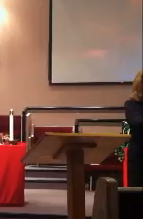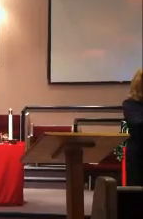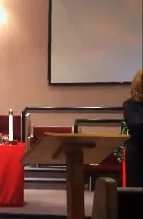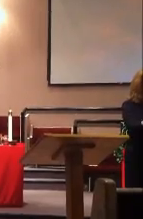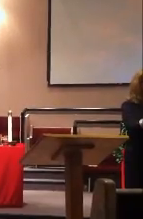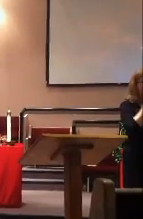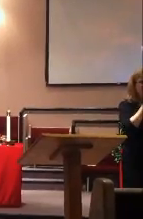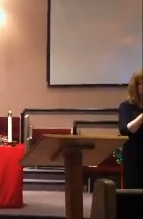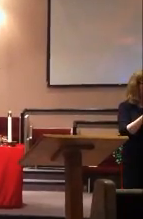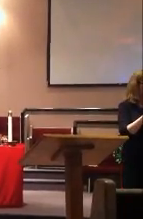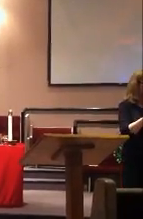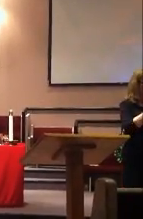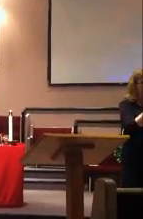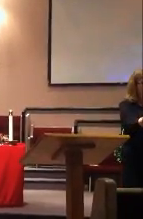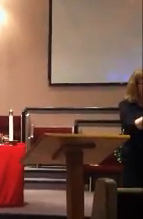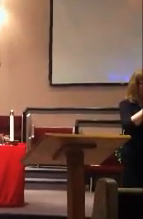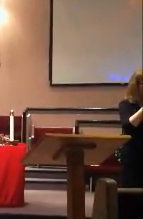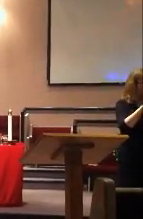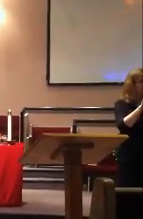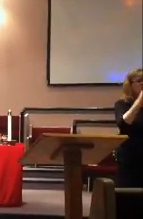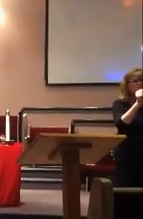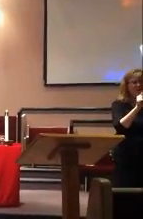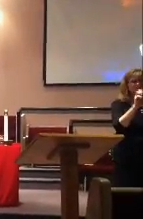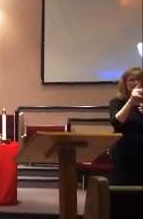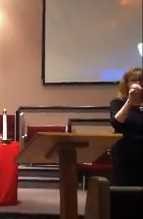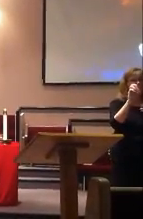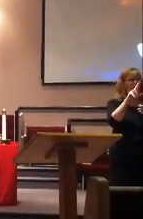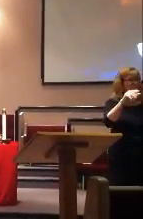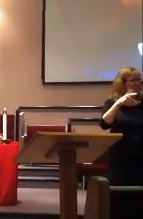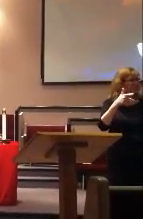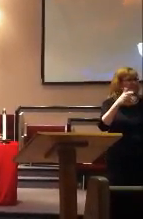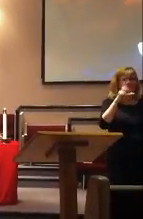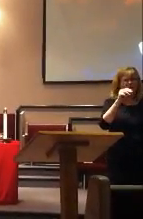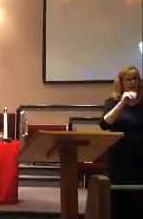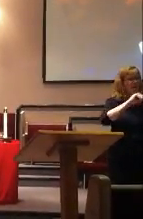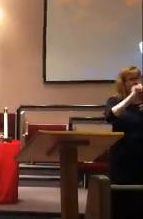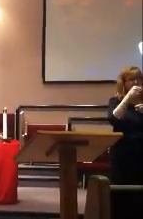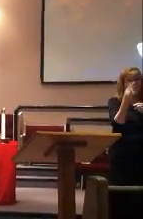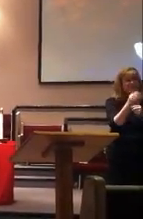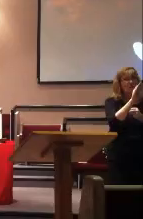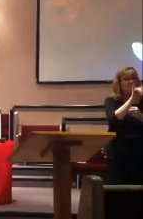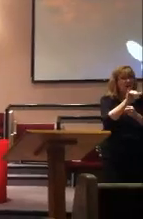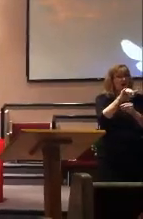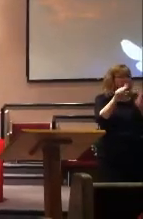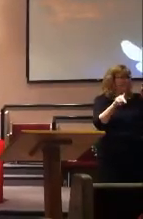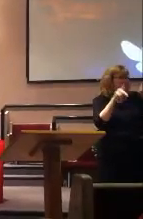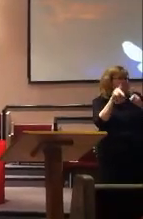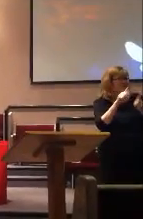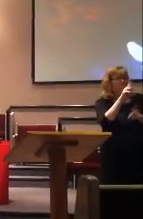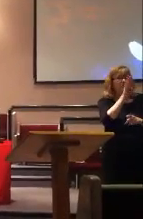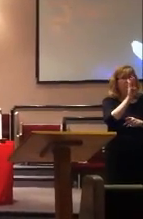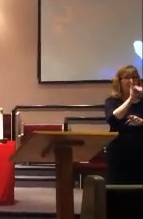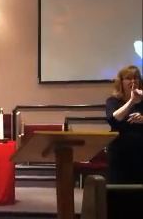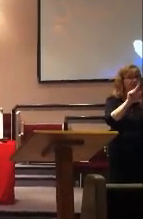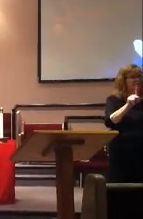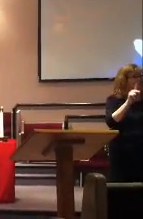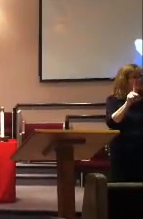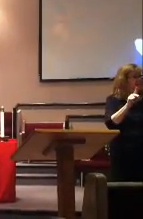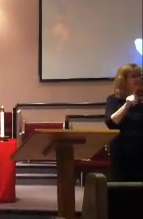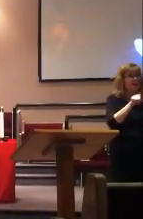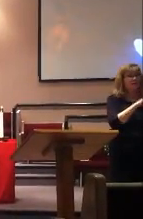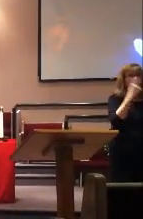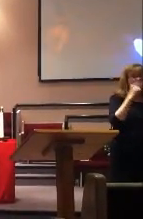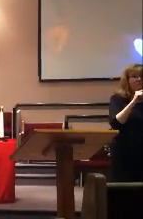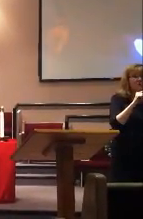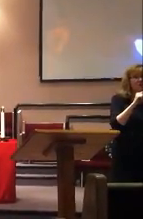for lesbians, not just for trans folk. It's not just for bi folk. It's also